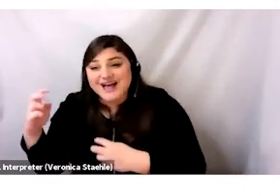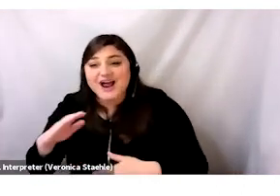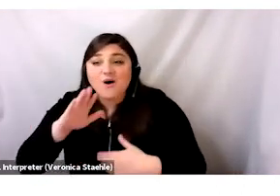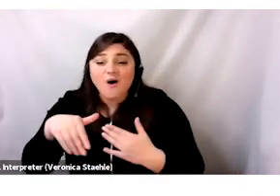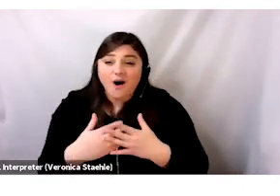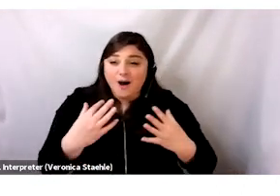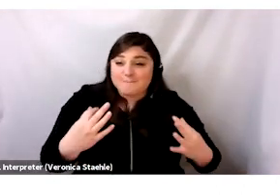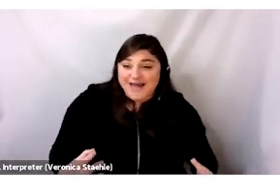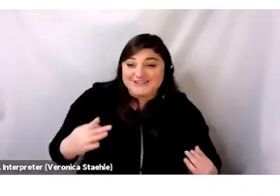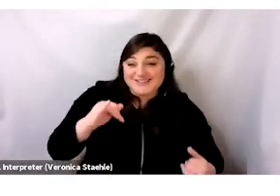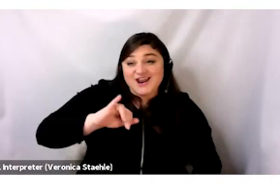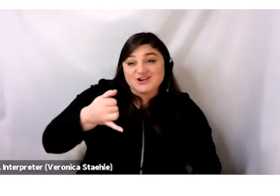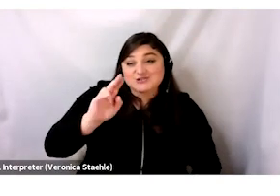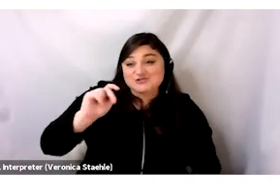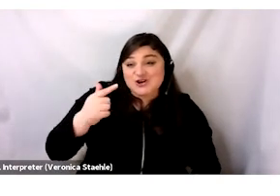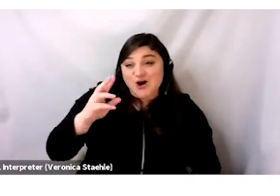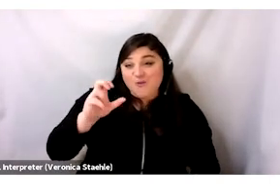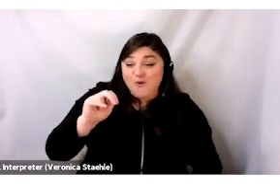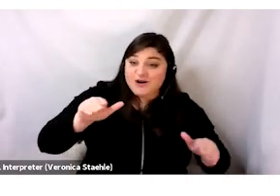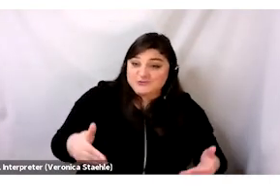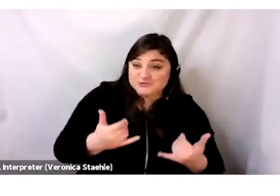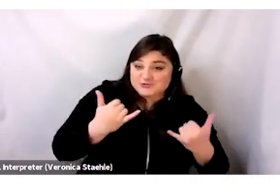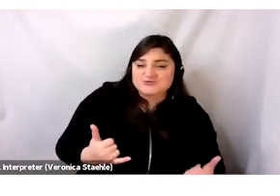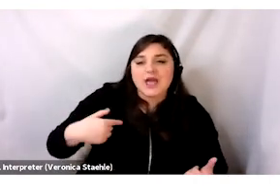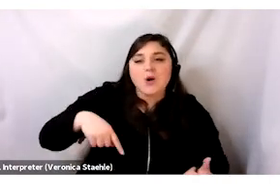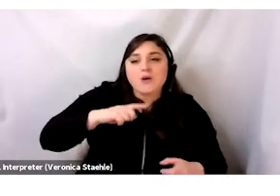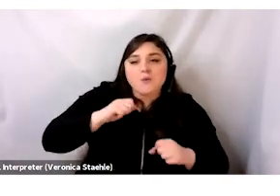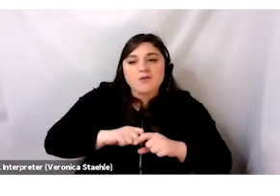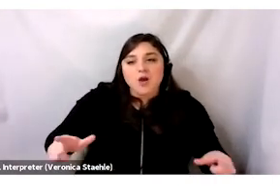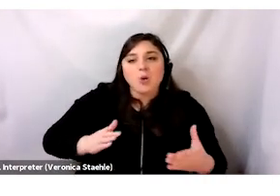to us today through Slack and the newsletter.